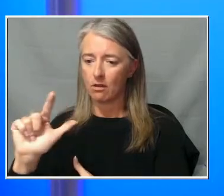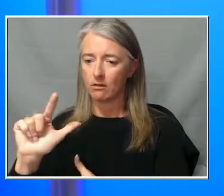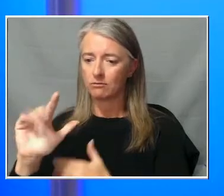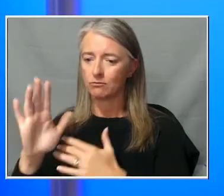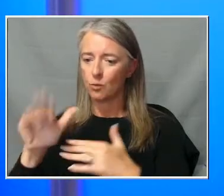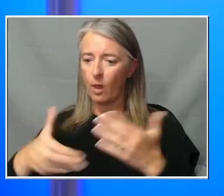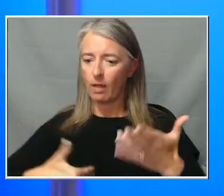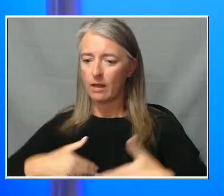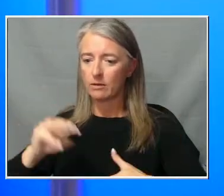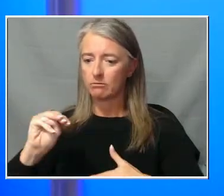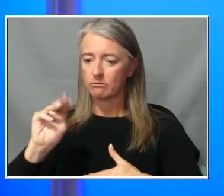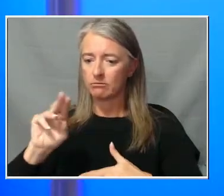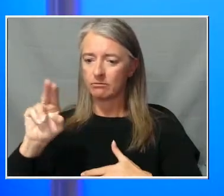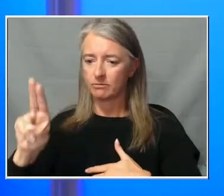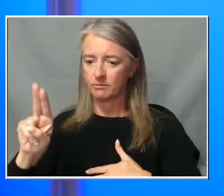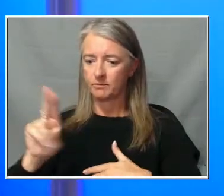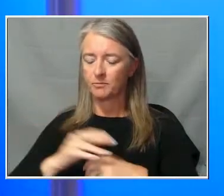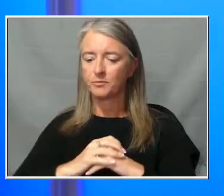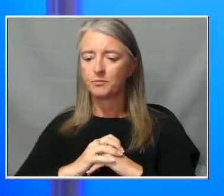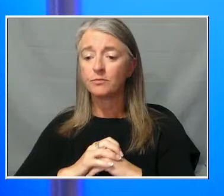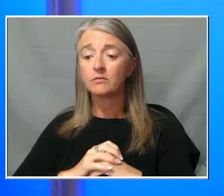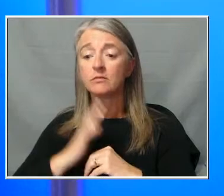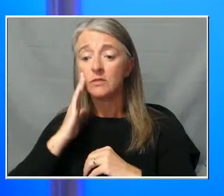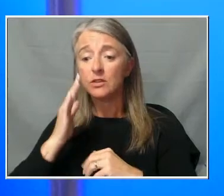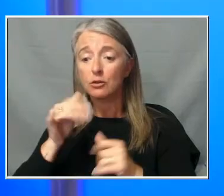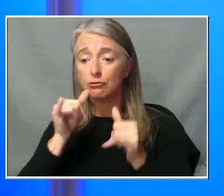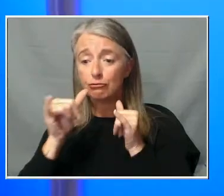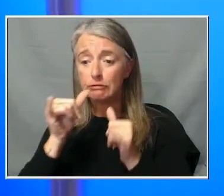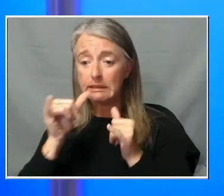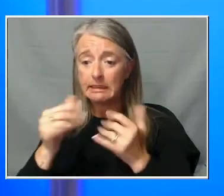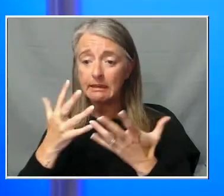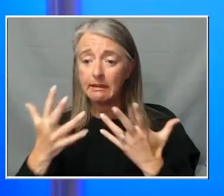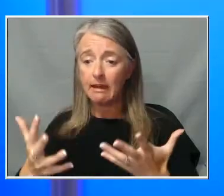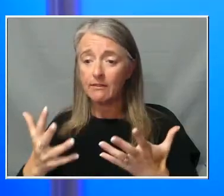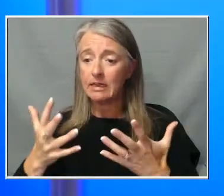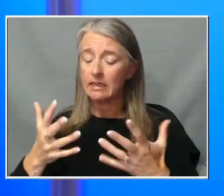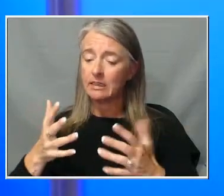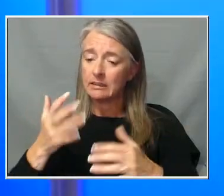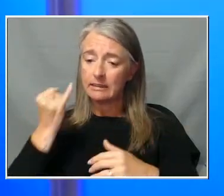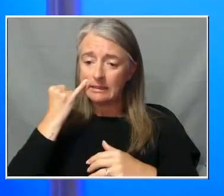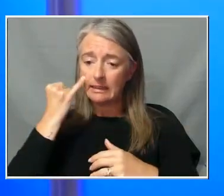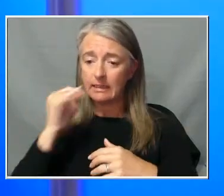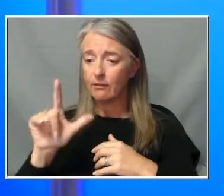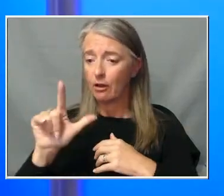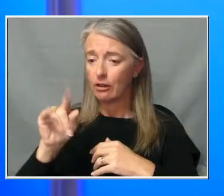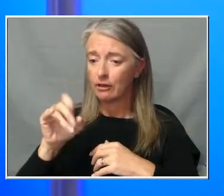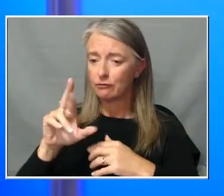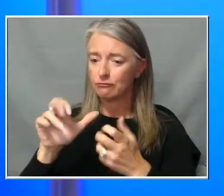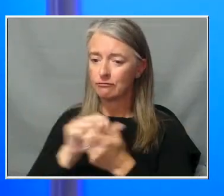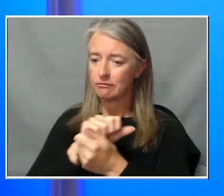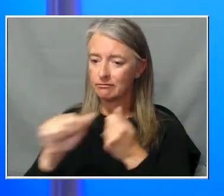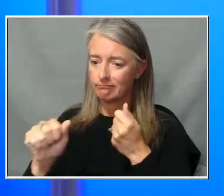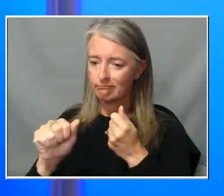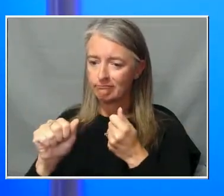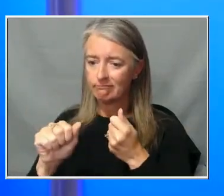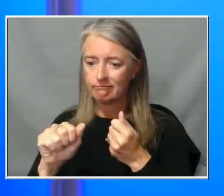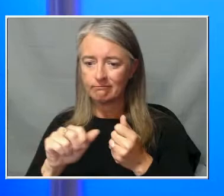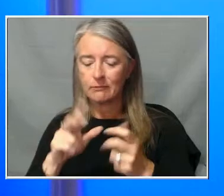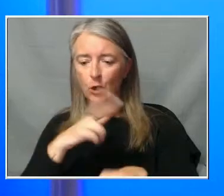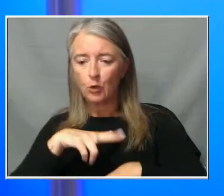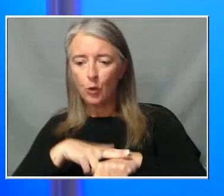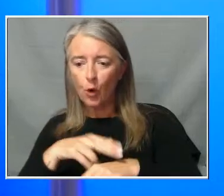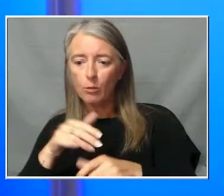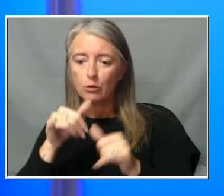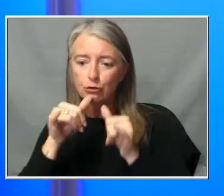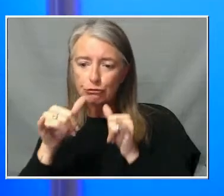lead to liver damage, but where do we draw the line between heavy and normal drinking? Is there even such a thing? Why is liver